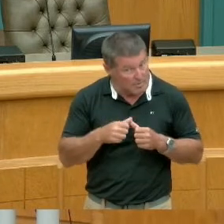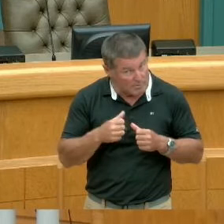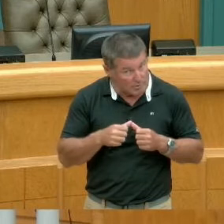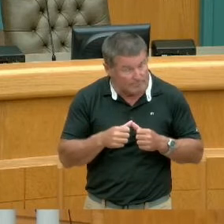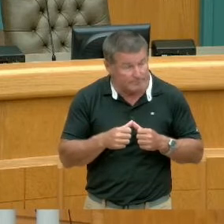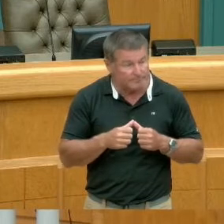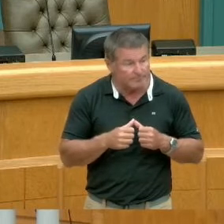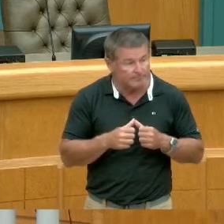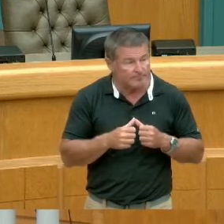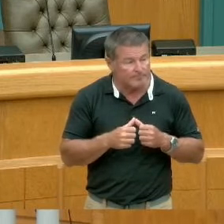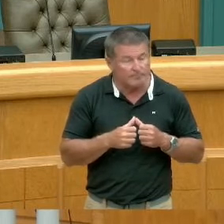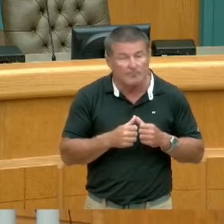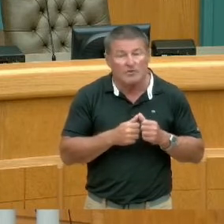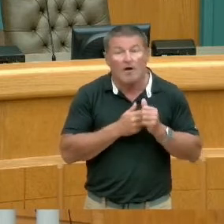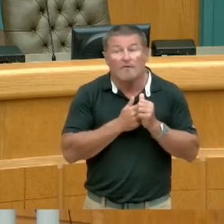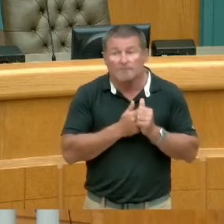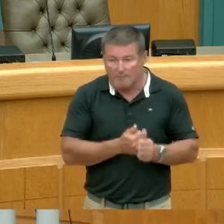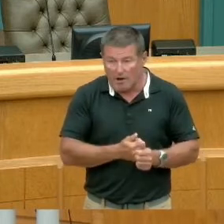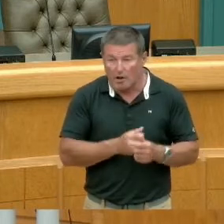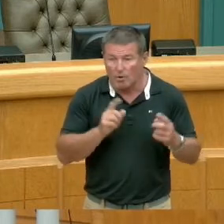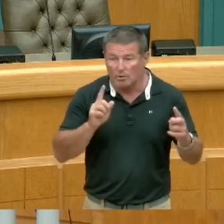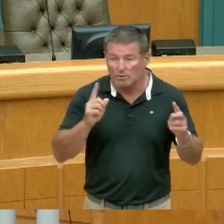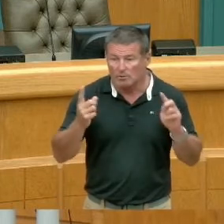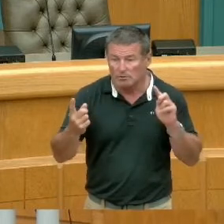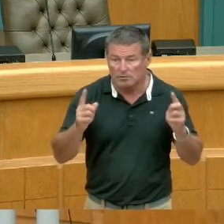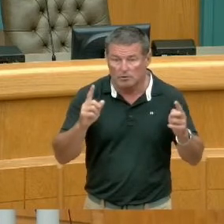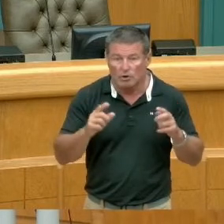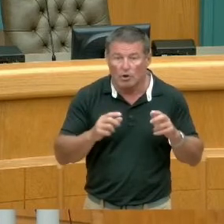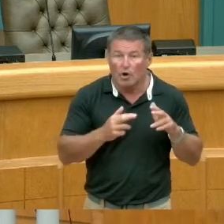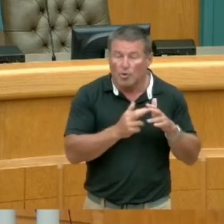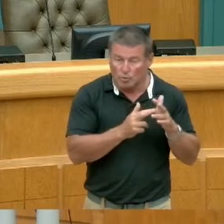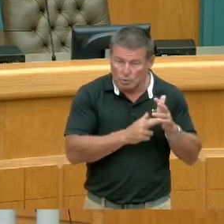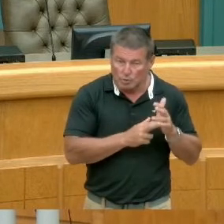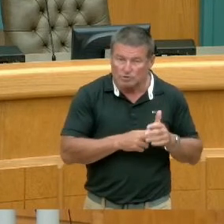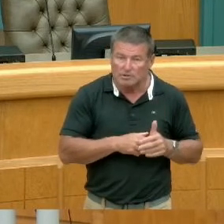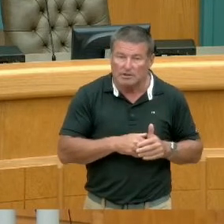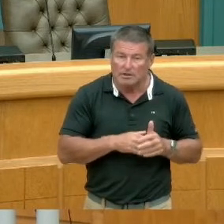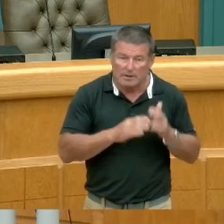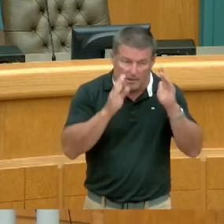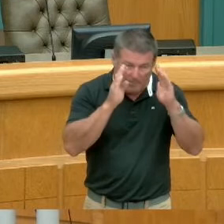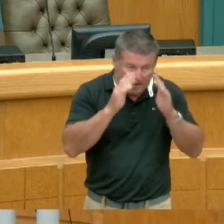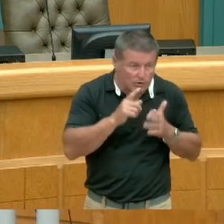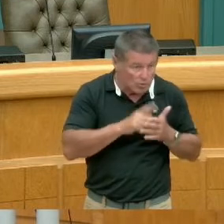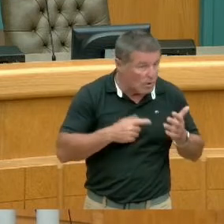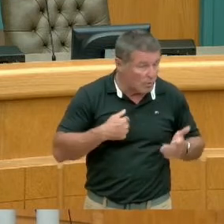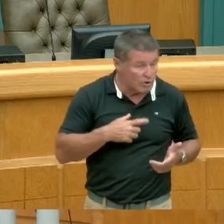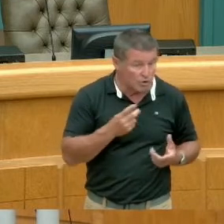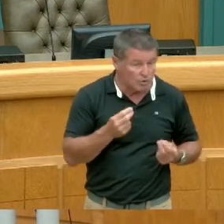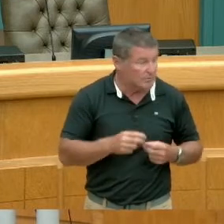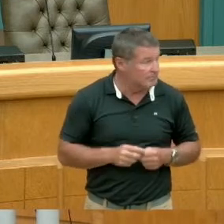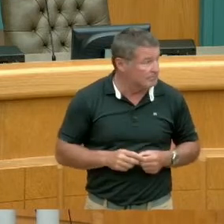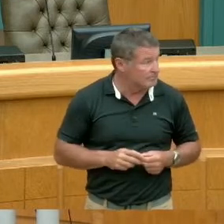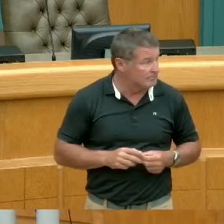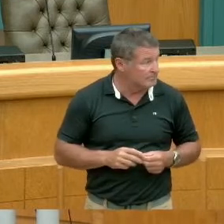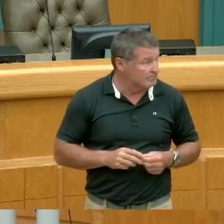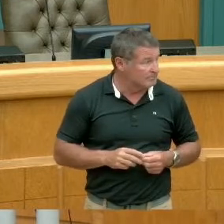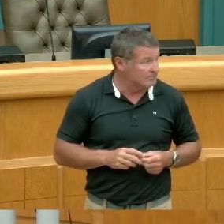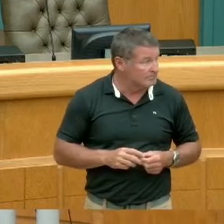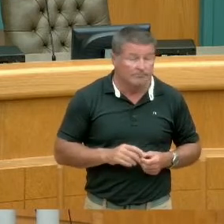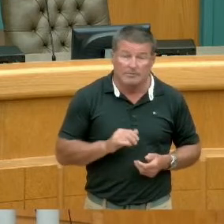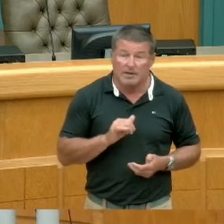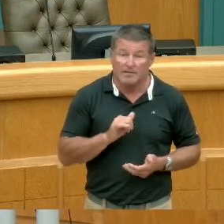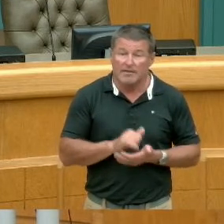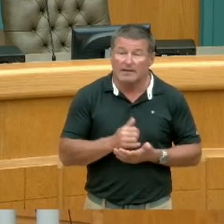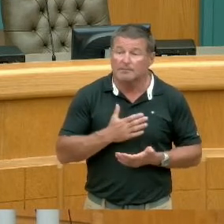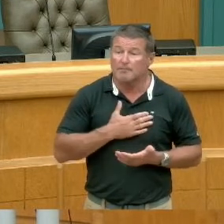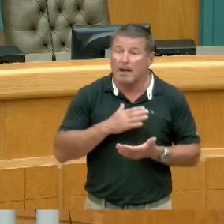to follow the rules and pay attention to all that we're doing. And so that would be my